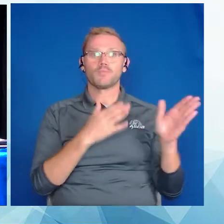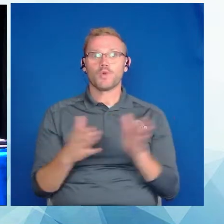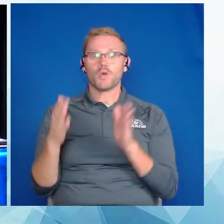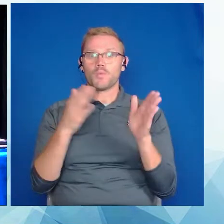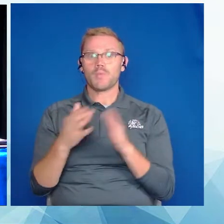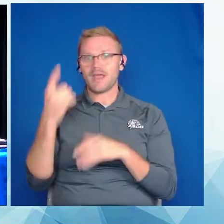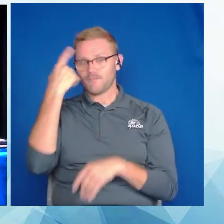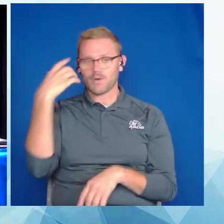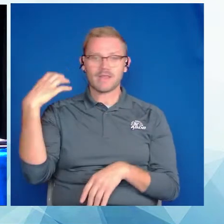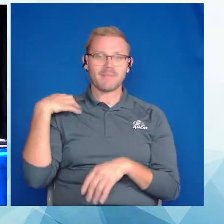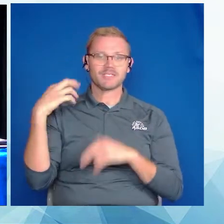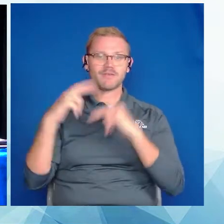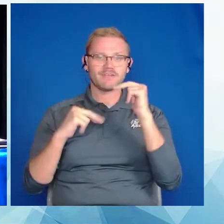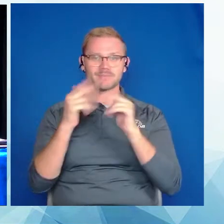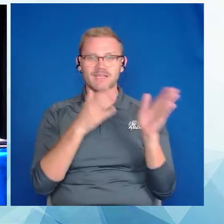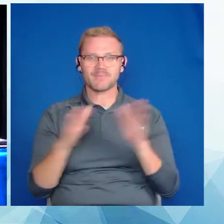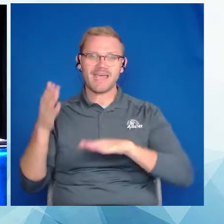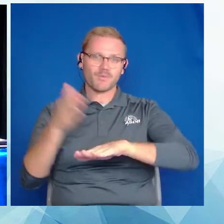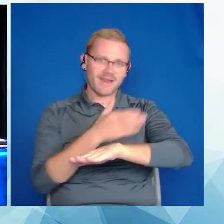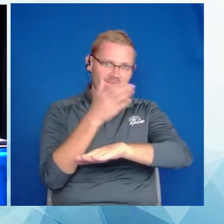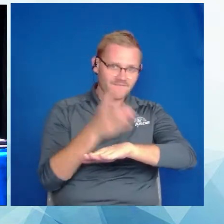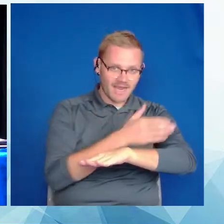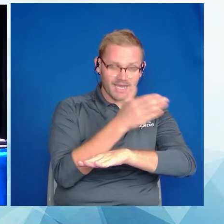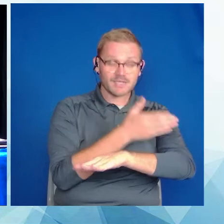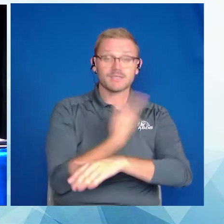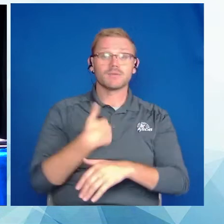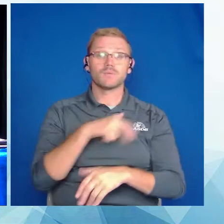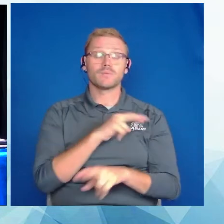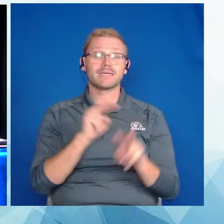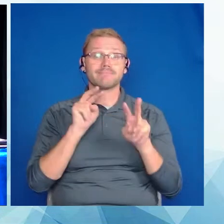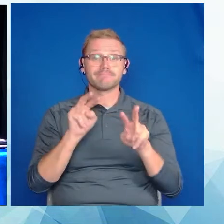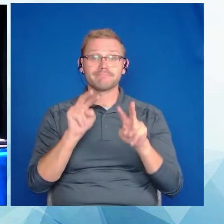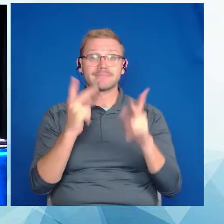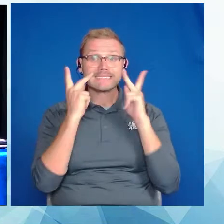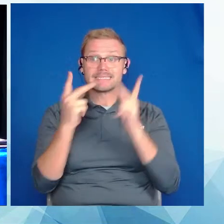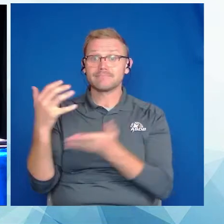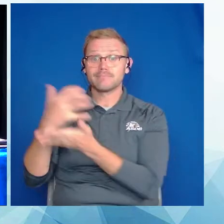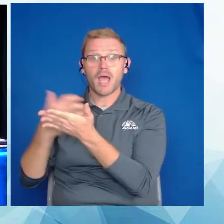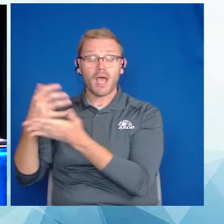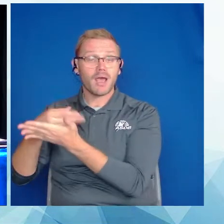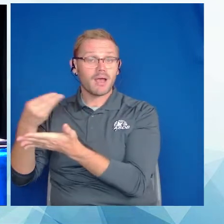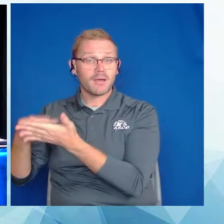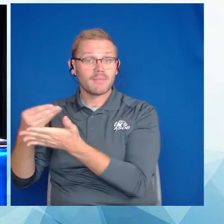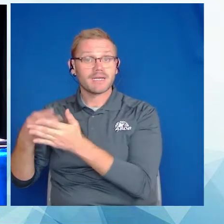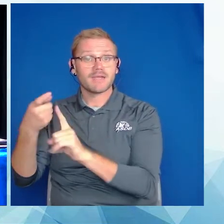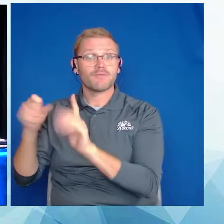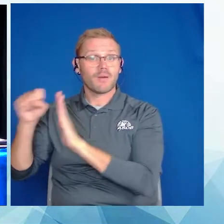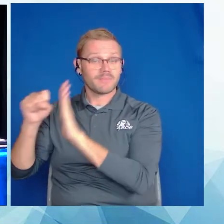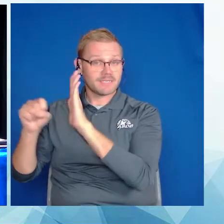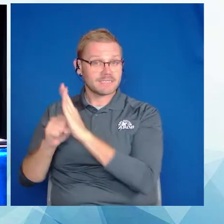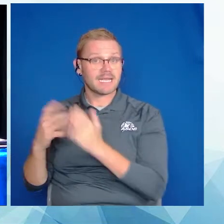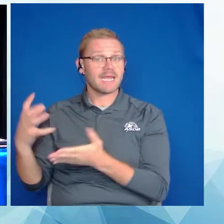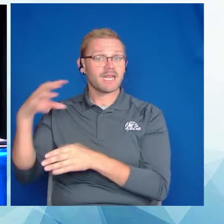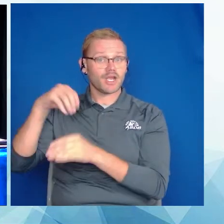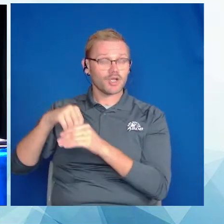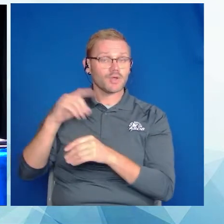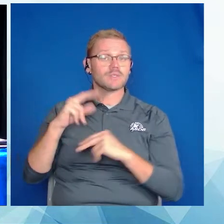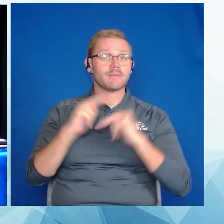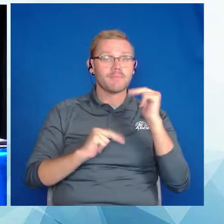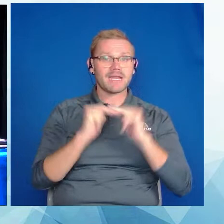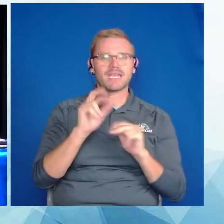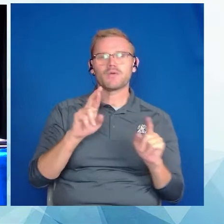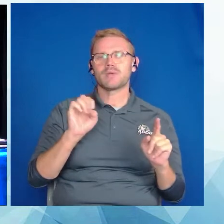the master facility plan renovations, we continue to seek funding from the state, which includes building